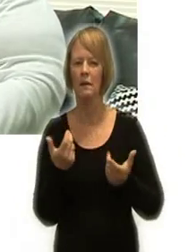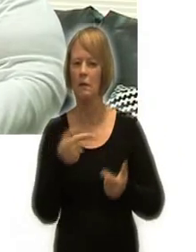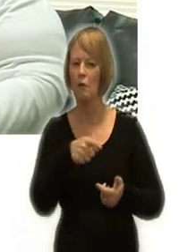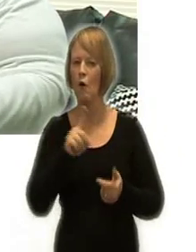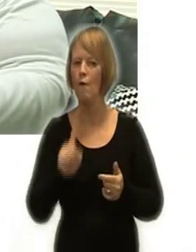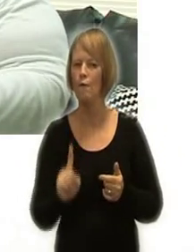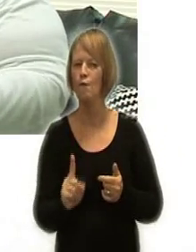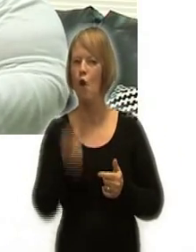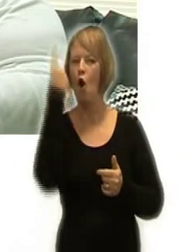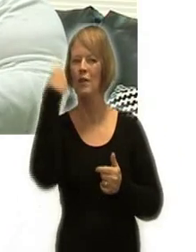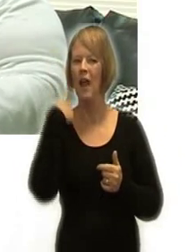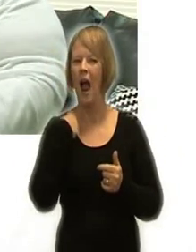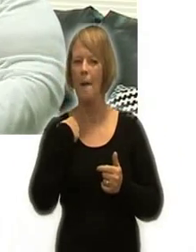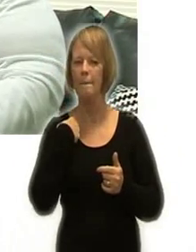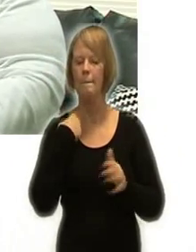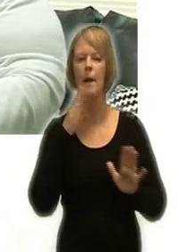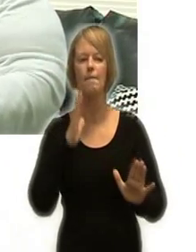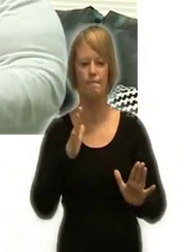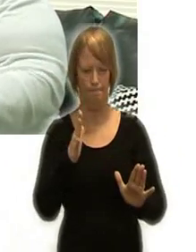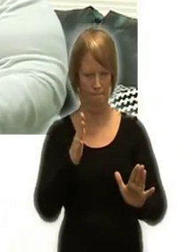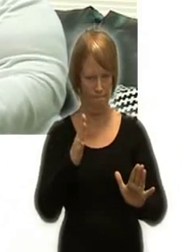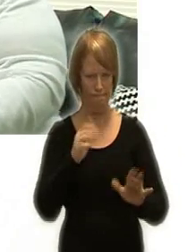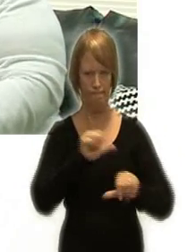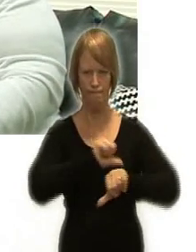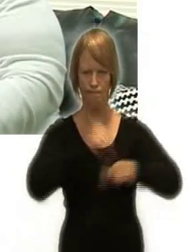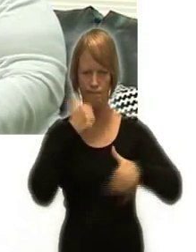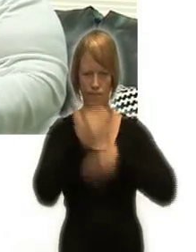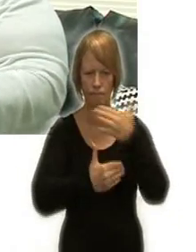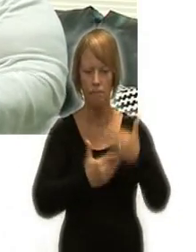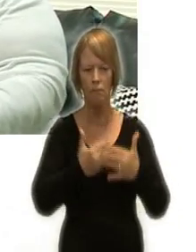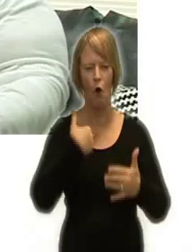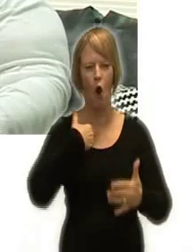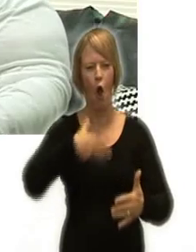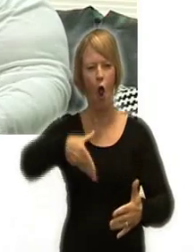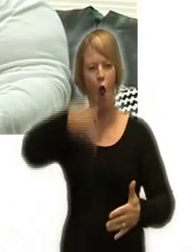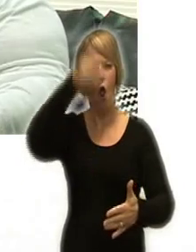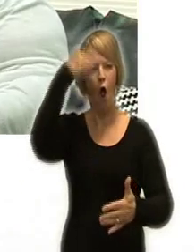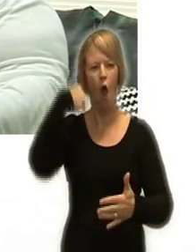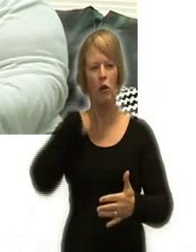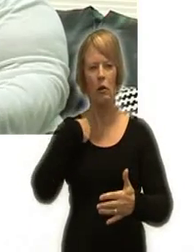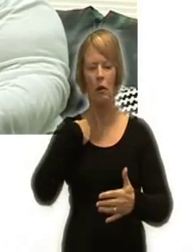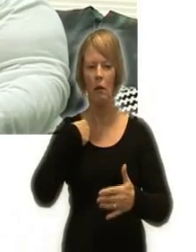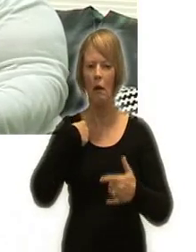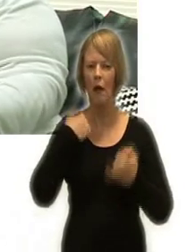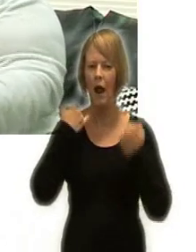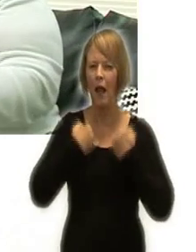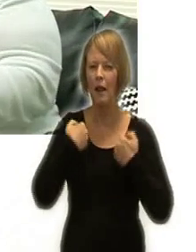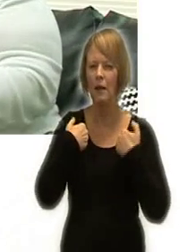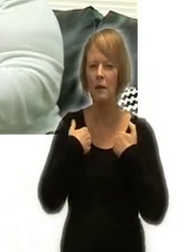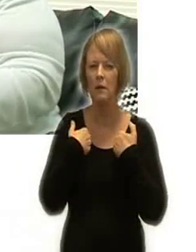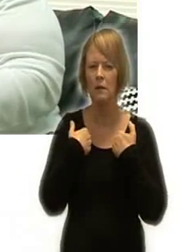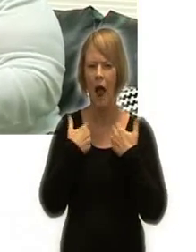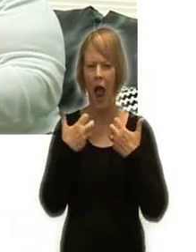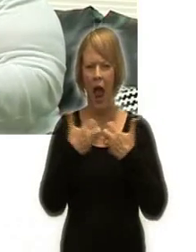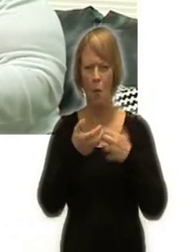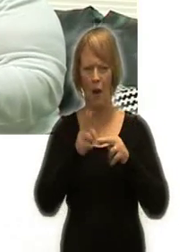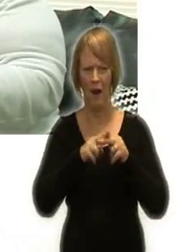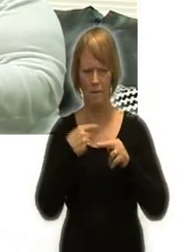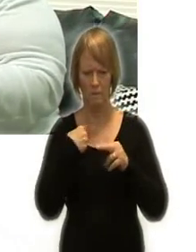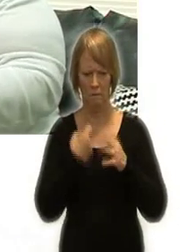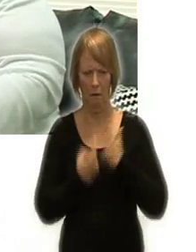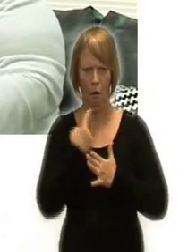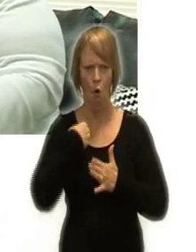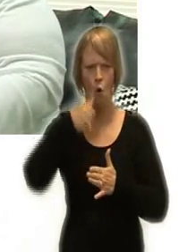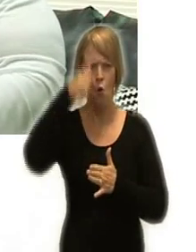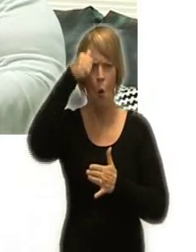But that really was, for me, the first time I'd ever received comprehensive treatment